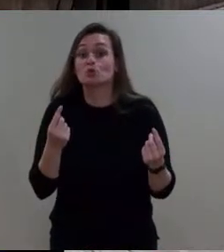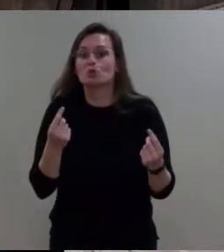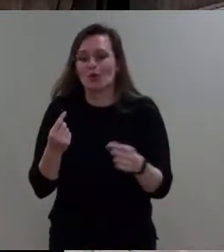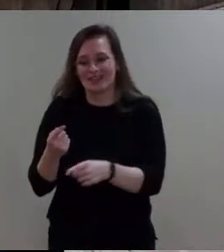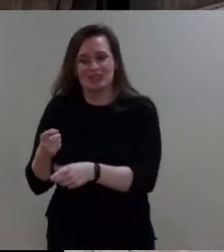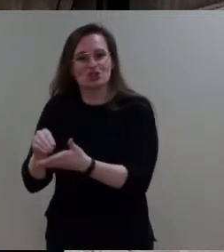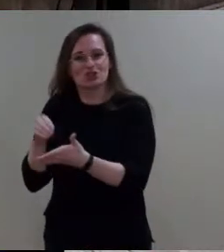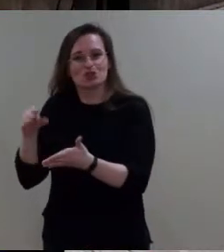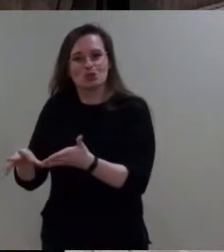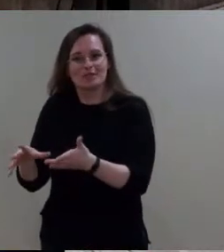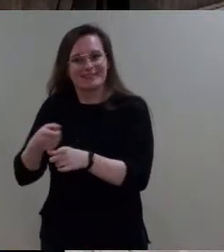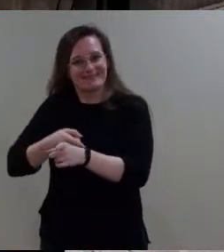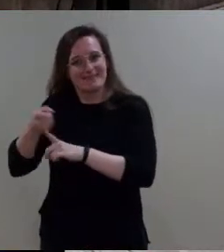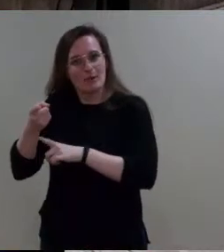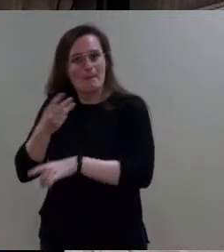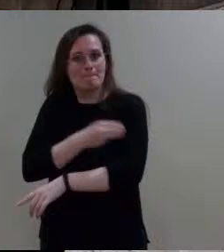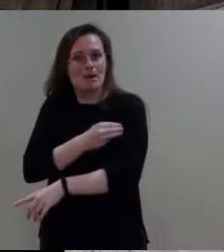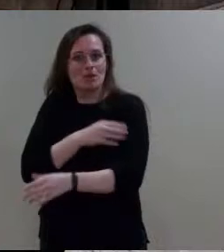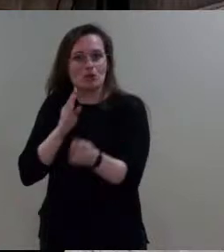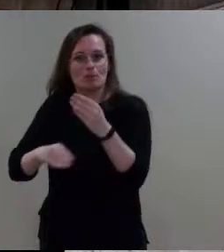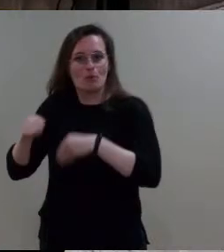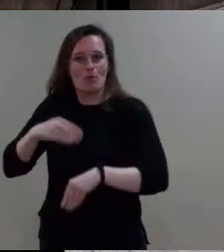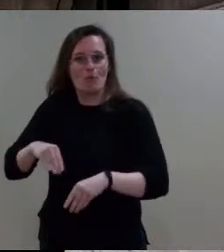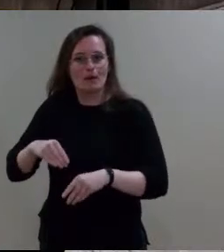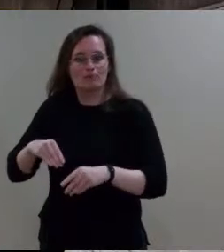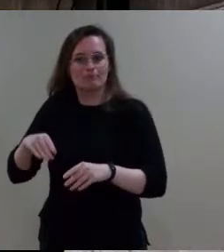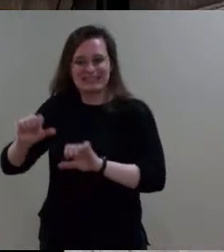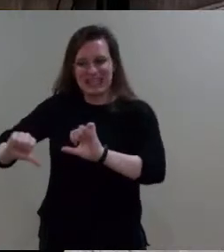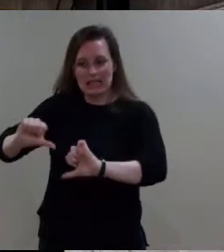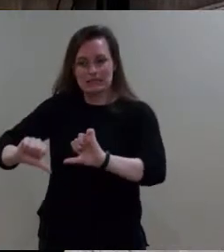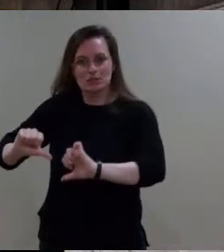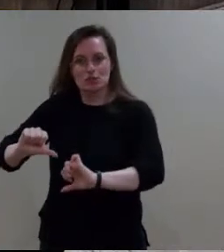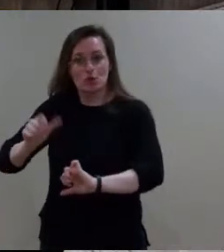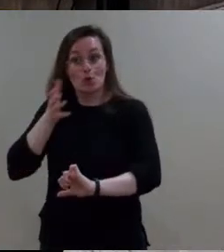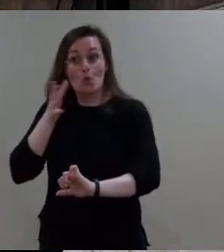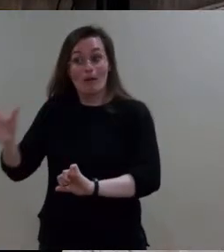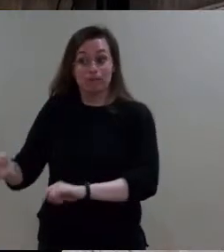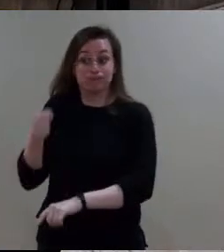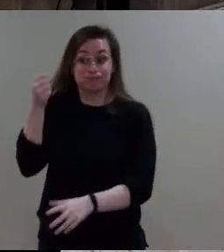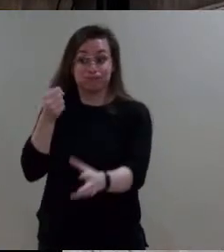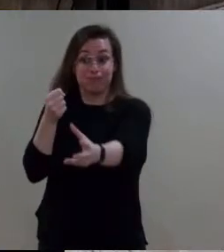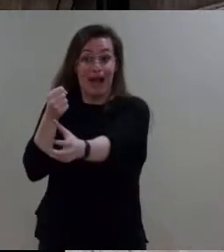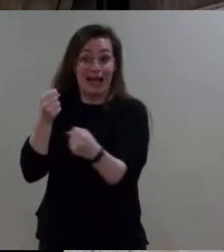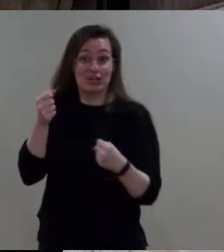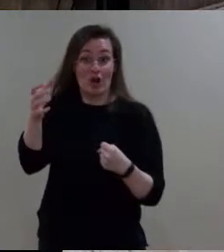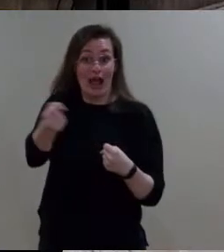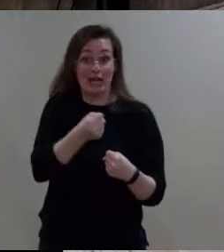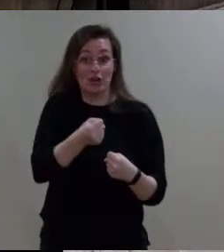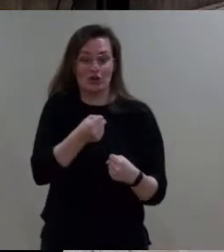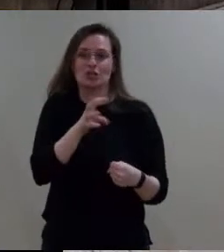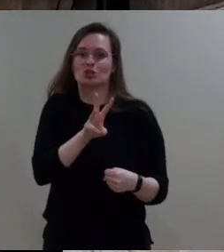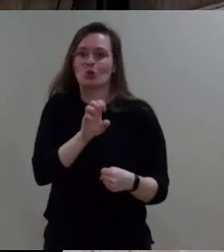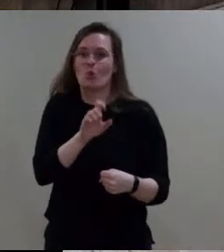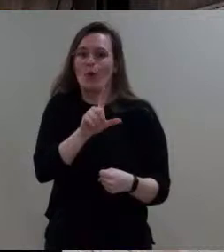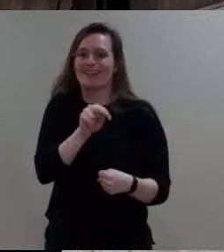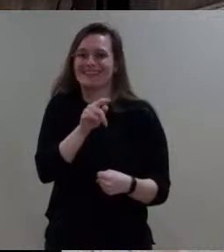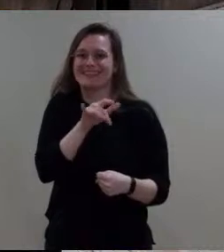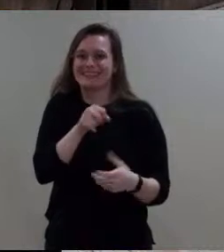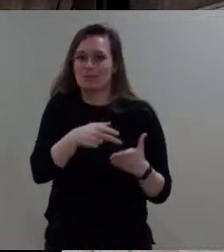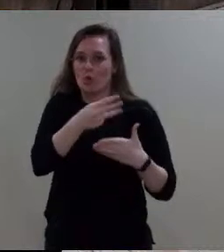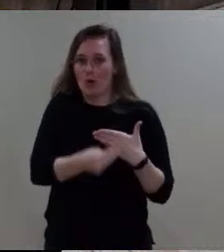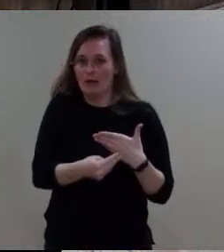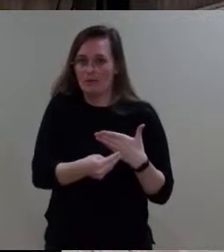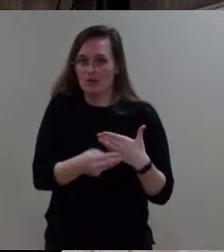3-year students, and they hire them and they bring them into the wellness program and get them to work on the students with the